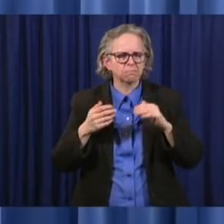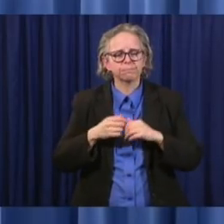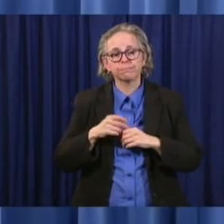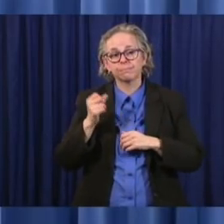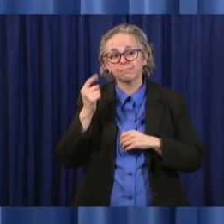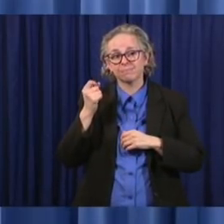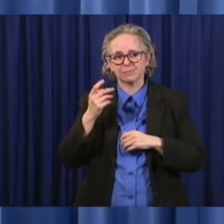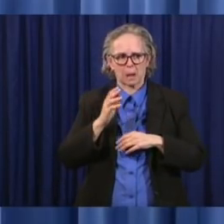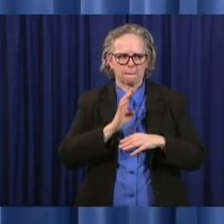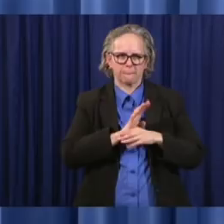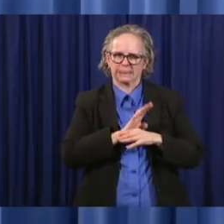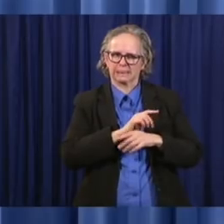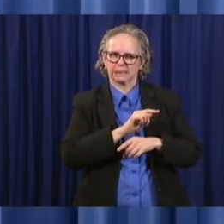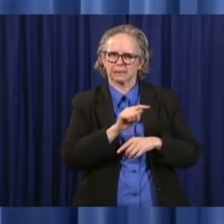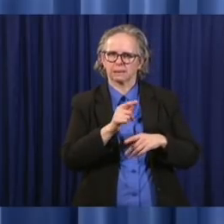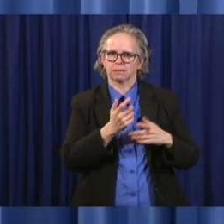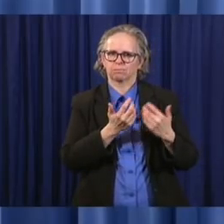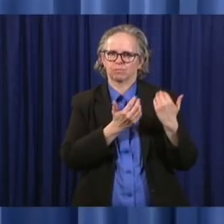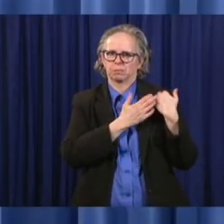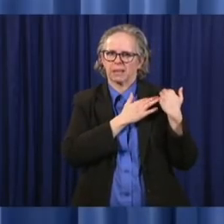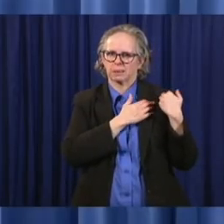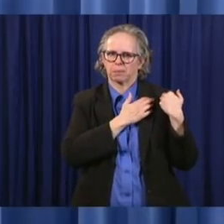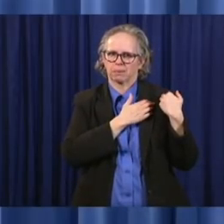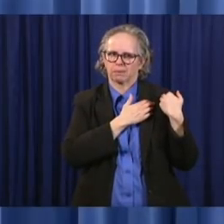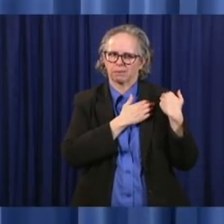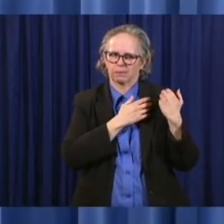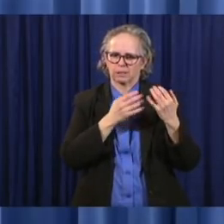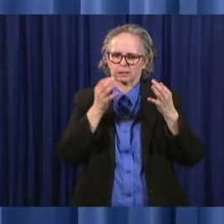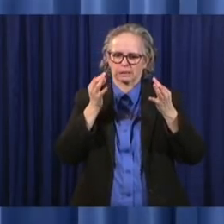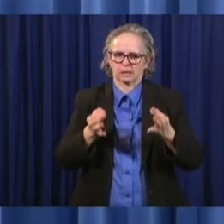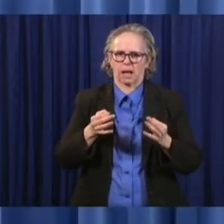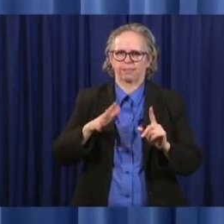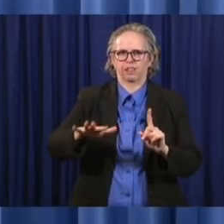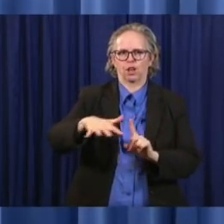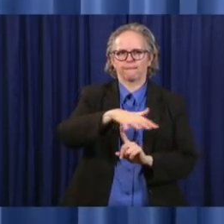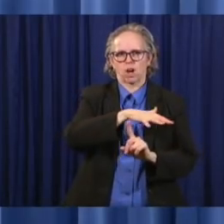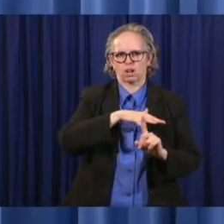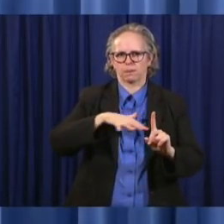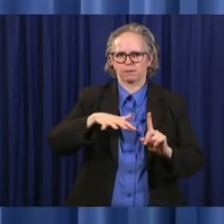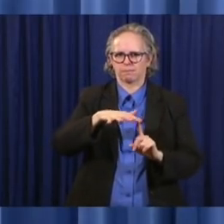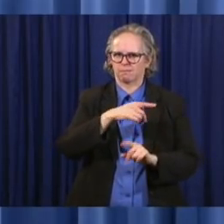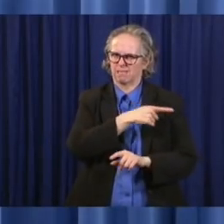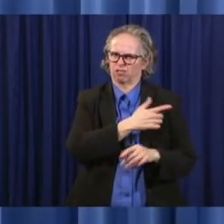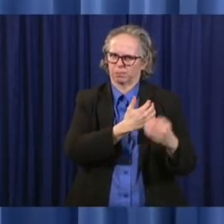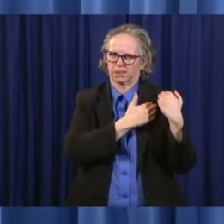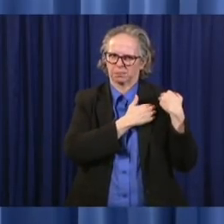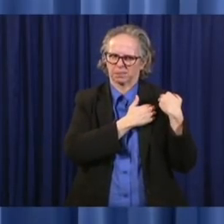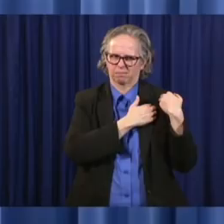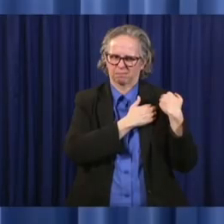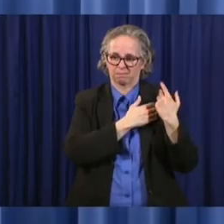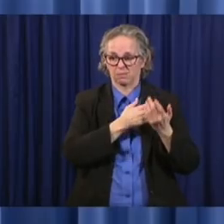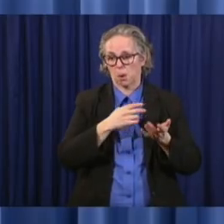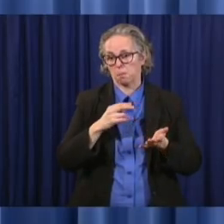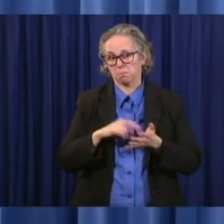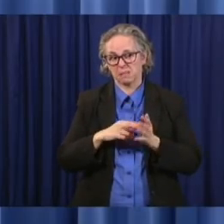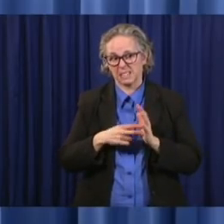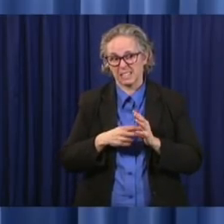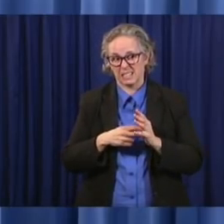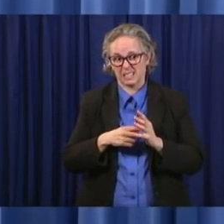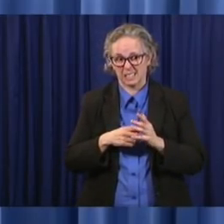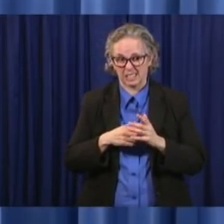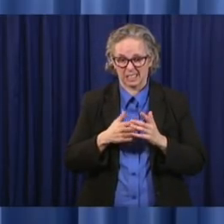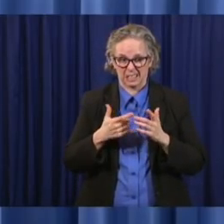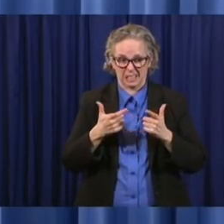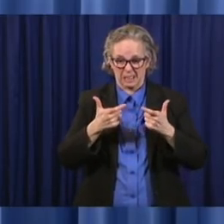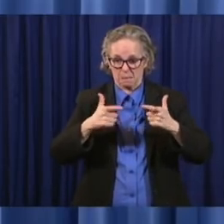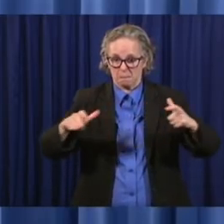to control the environment. So if it's creating a big space that no one really controls, that's